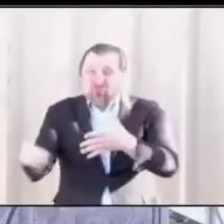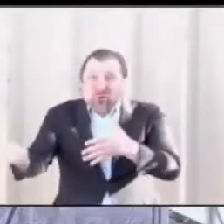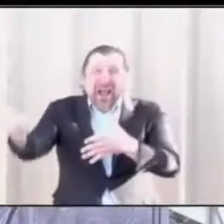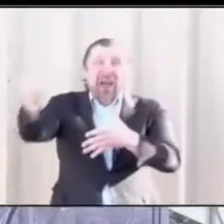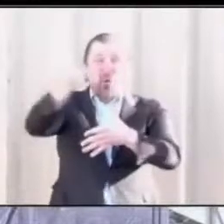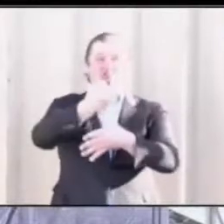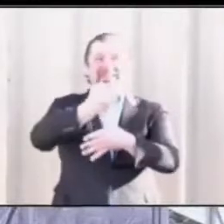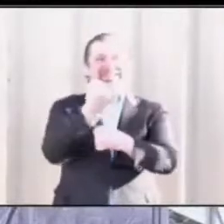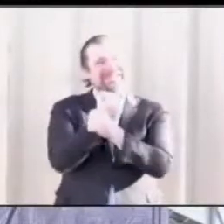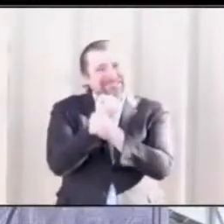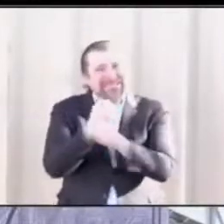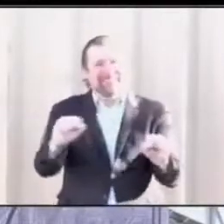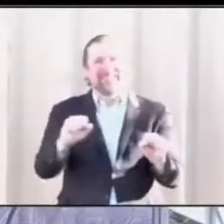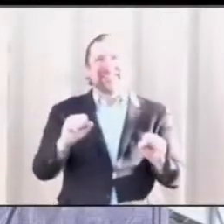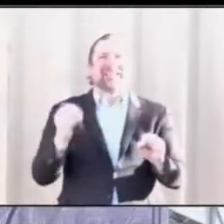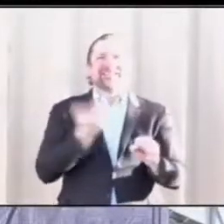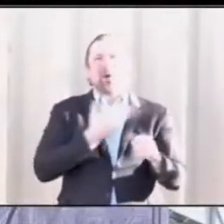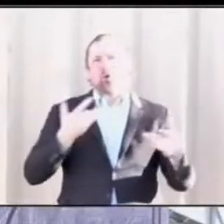primary concern.